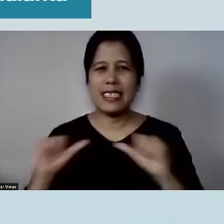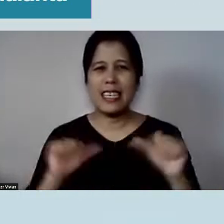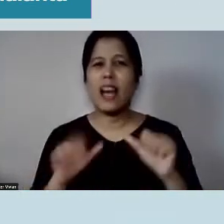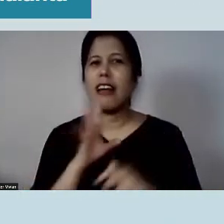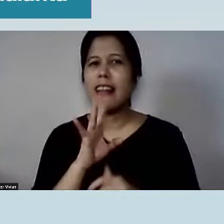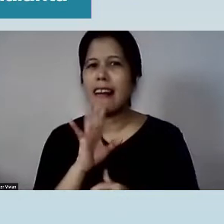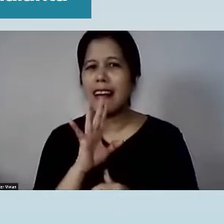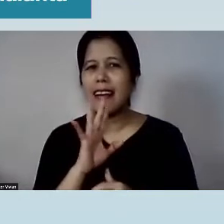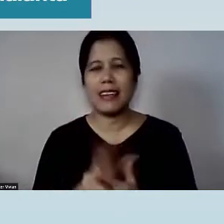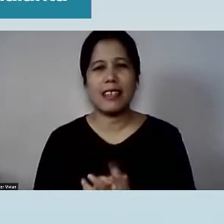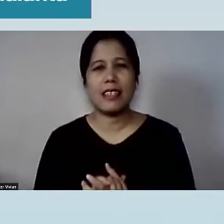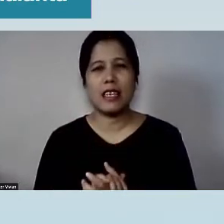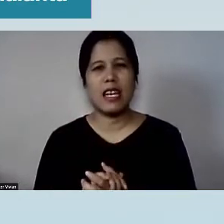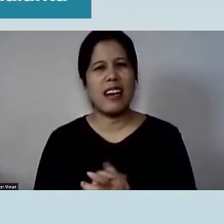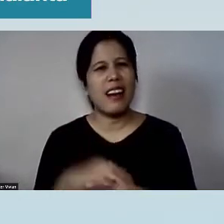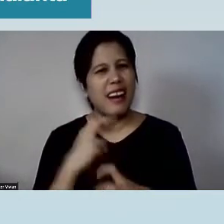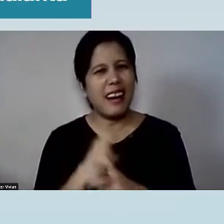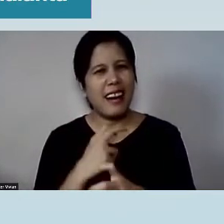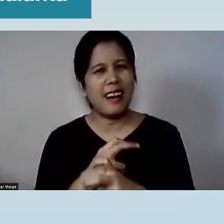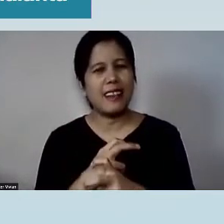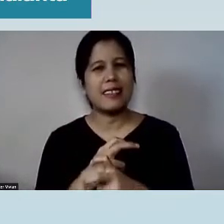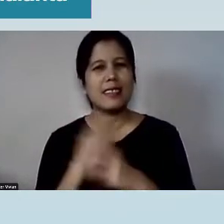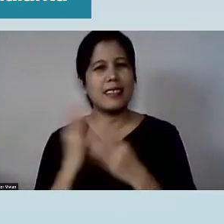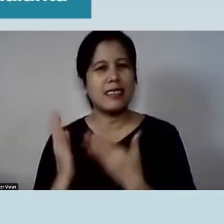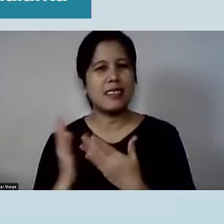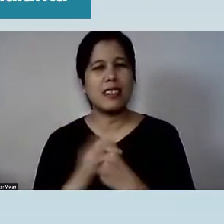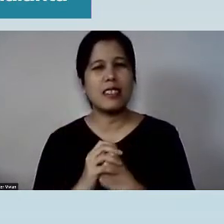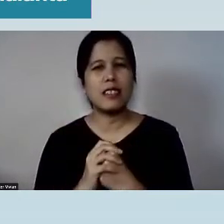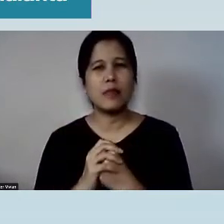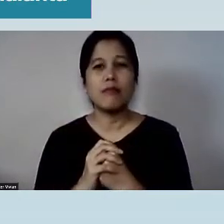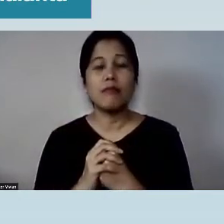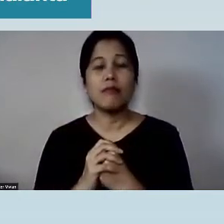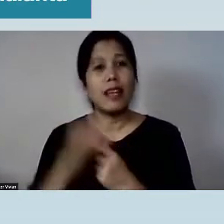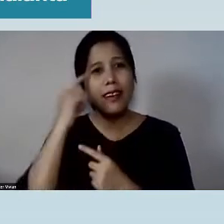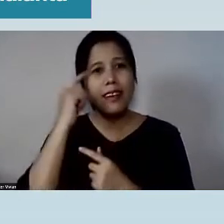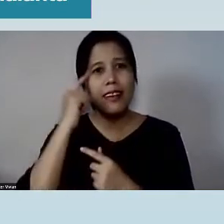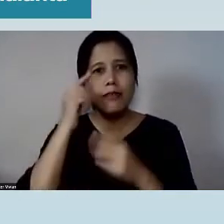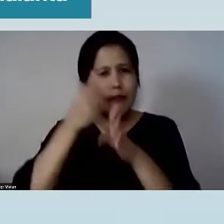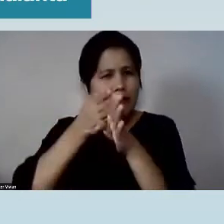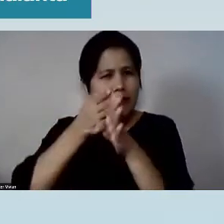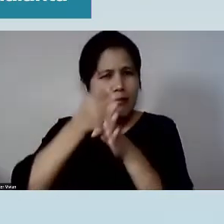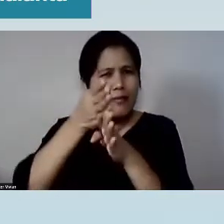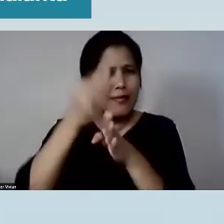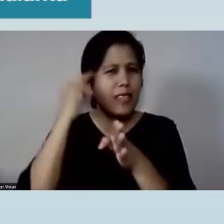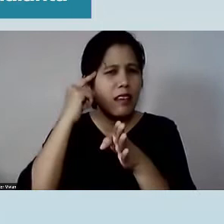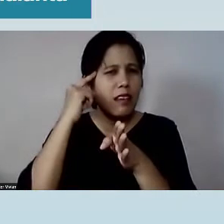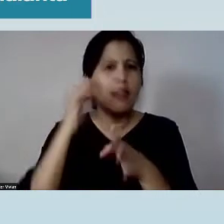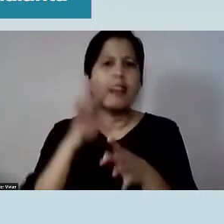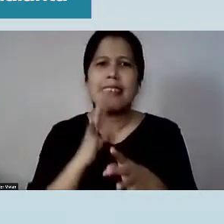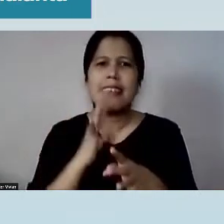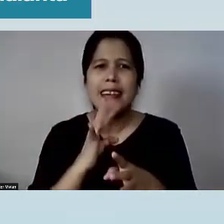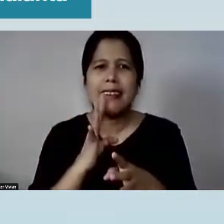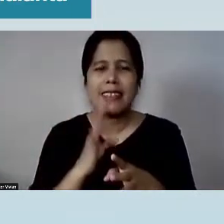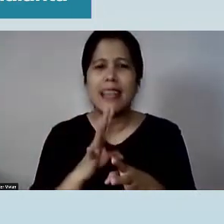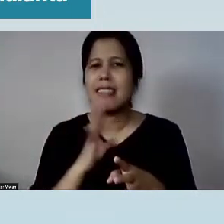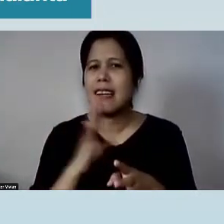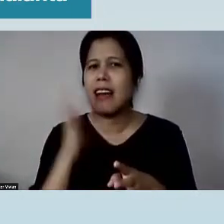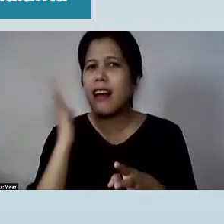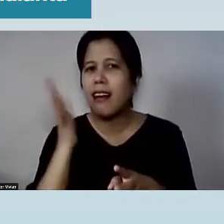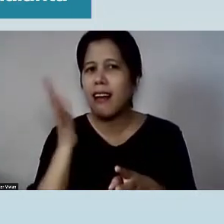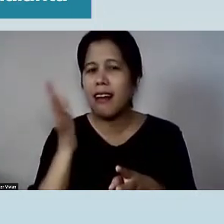nagsasalita, mahirap pigilin kasi mawawala yung trend of thought. So akala nila, salita lang tayo ng salita, and we are